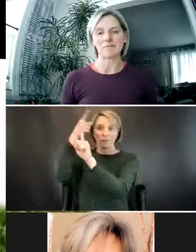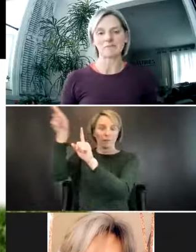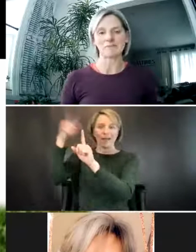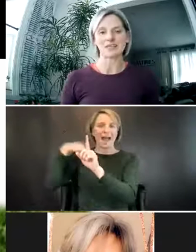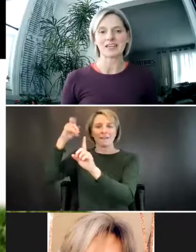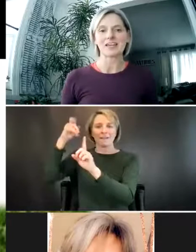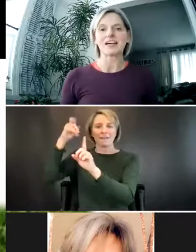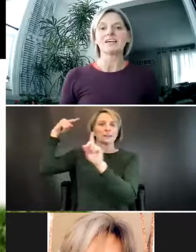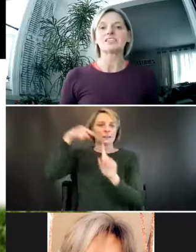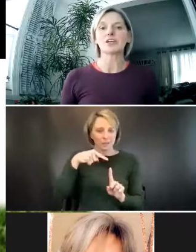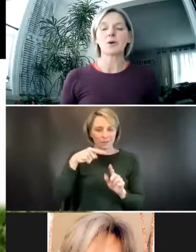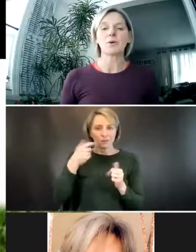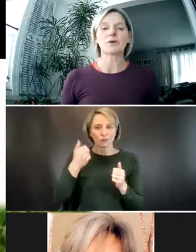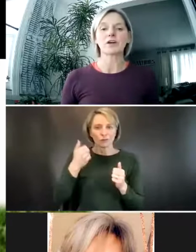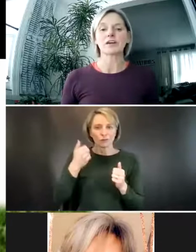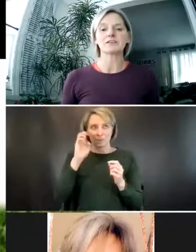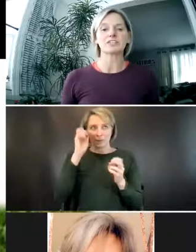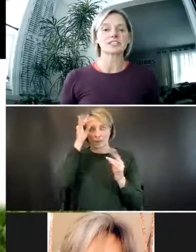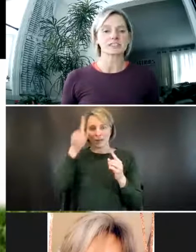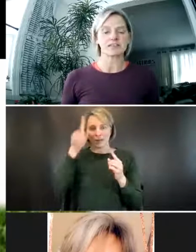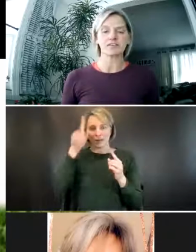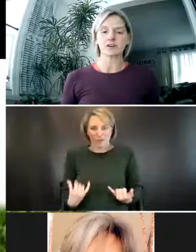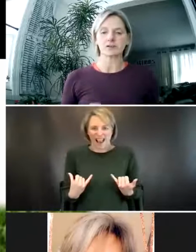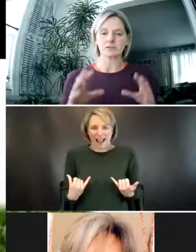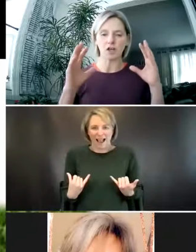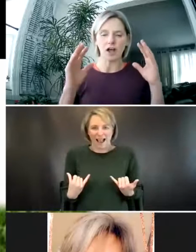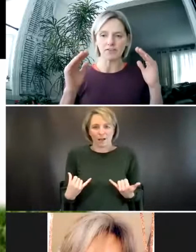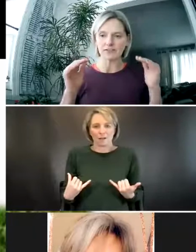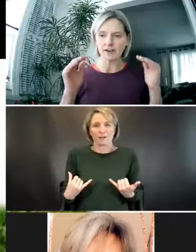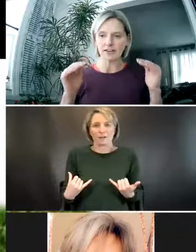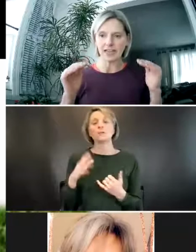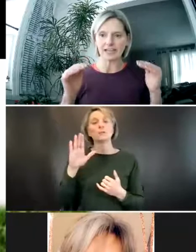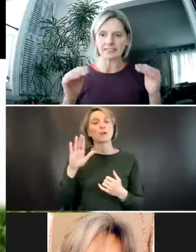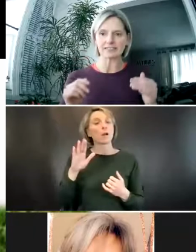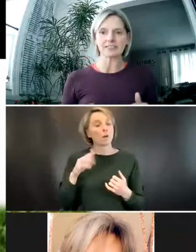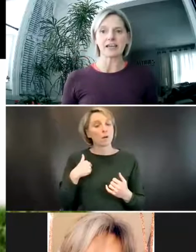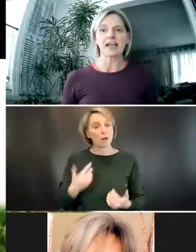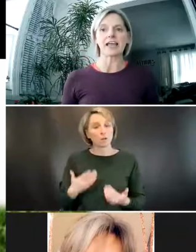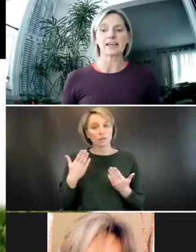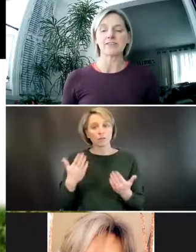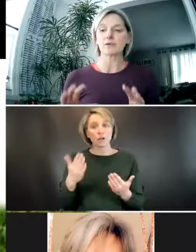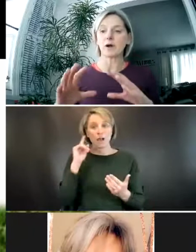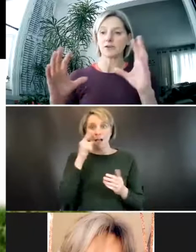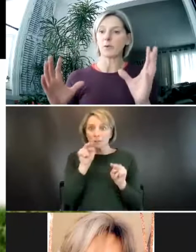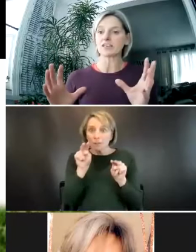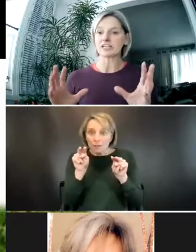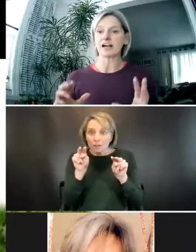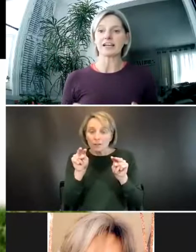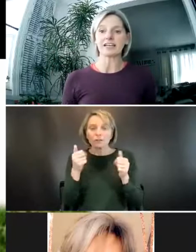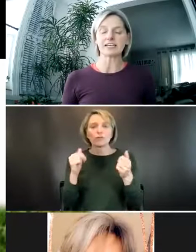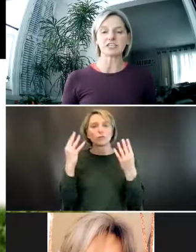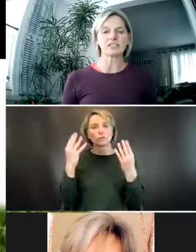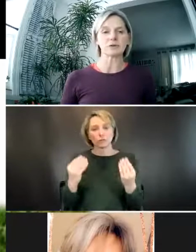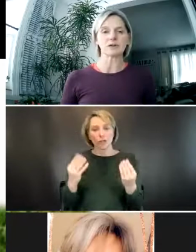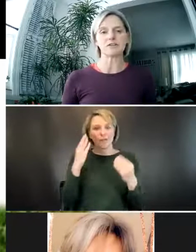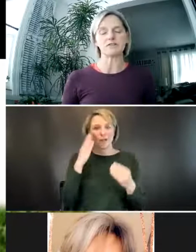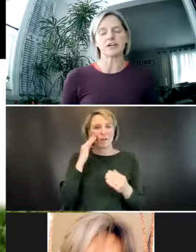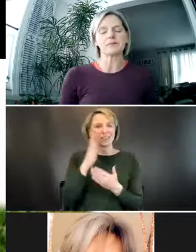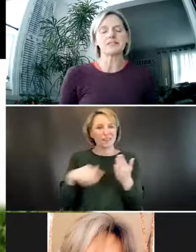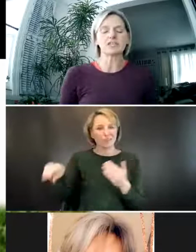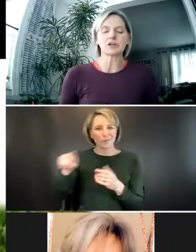that. So we're going to just either soften our gaze, and if you're watching Heidi, just